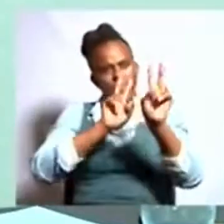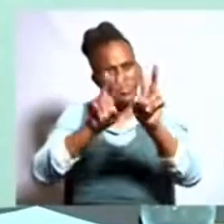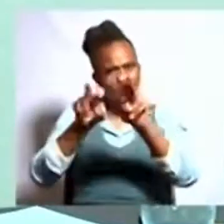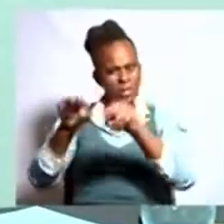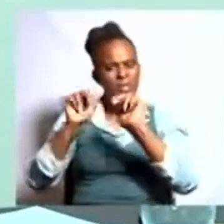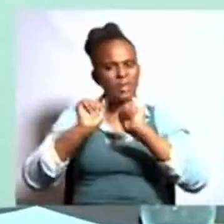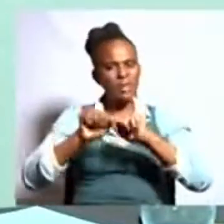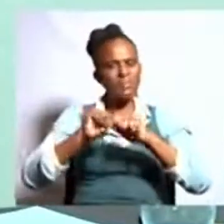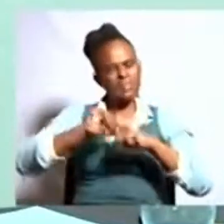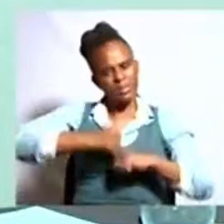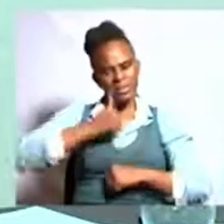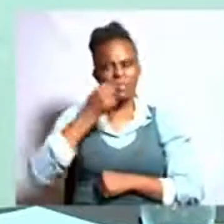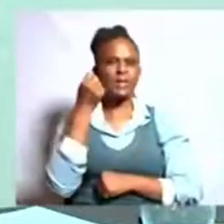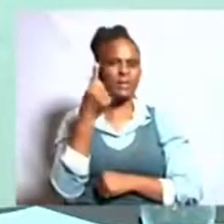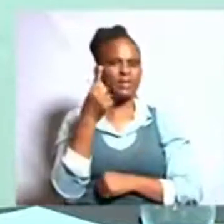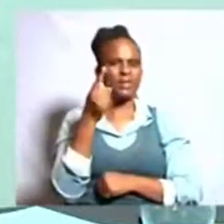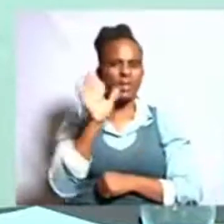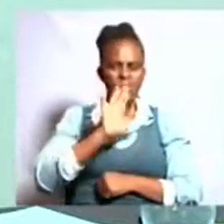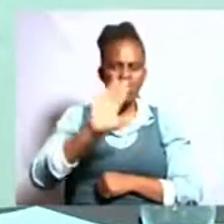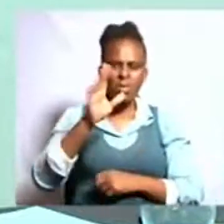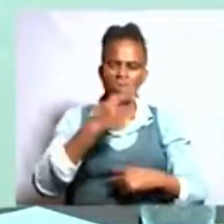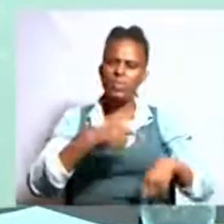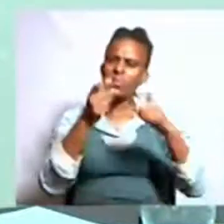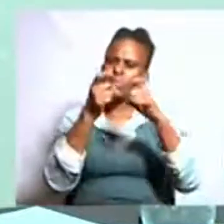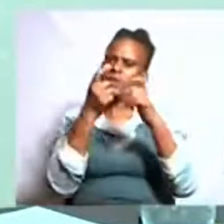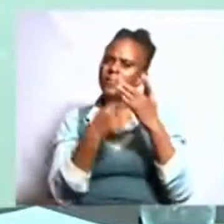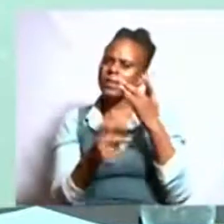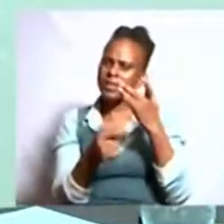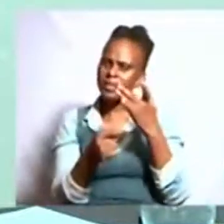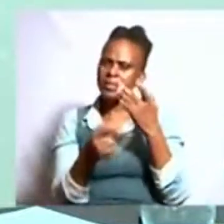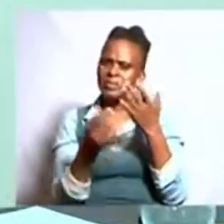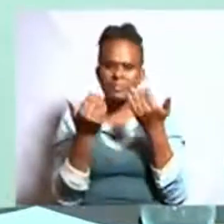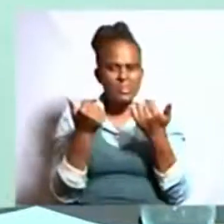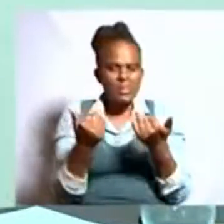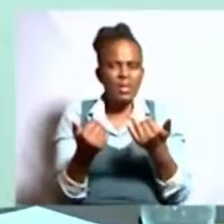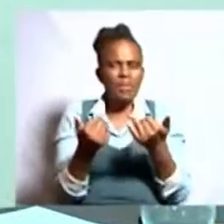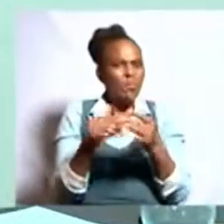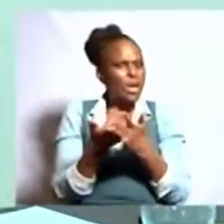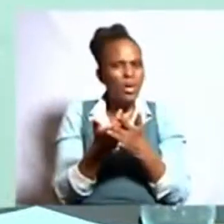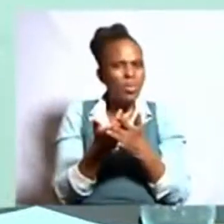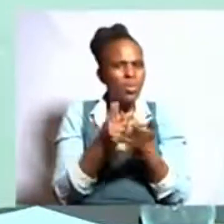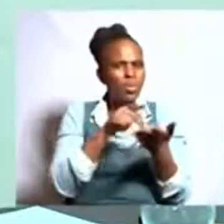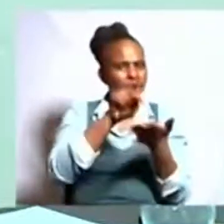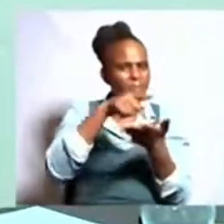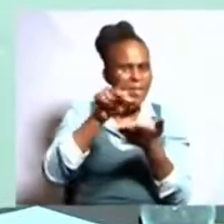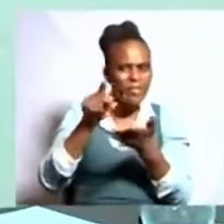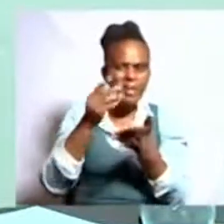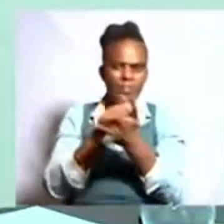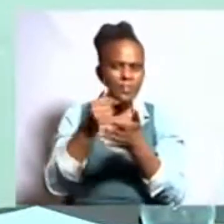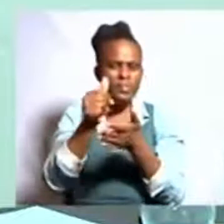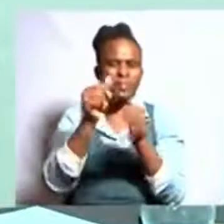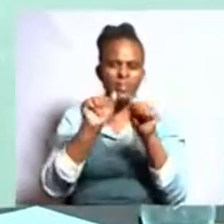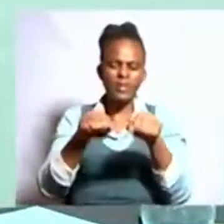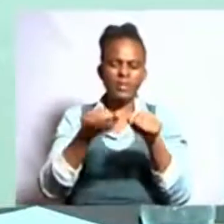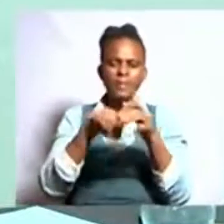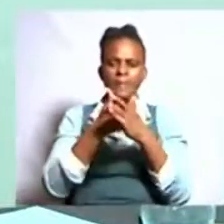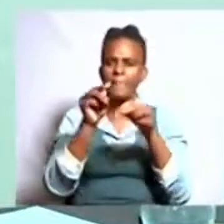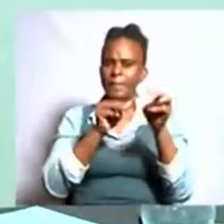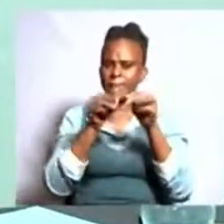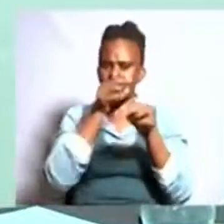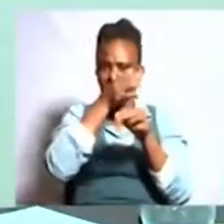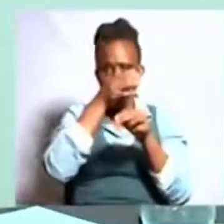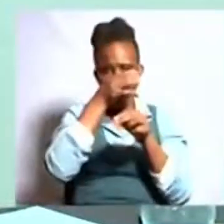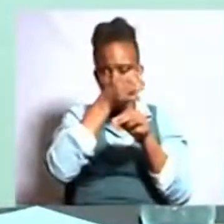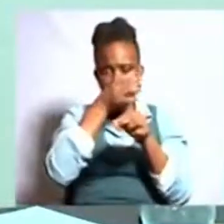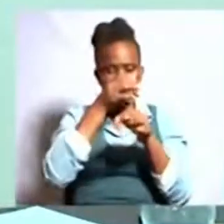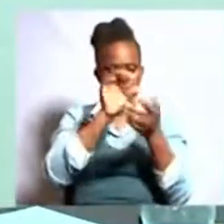to understand what are their challenges, where are they to pay off these amounts that